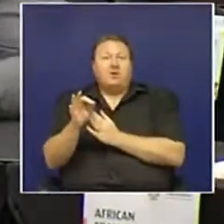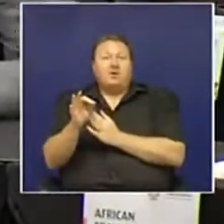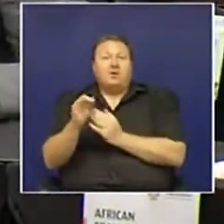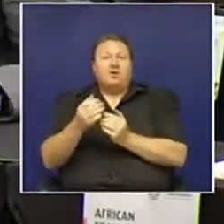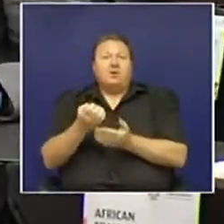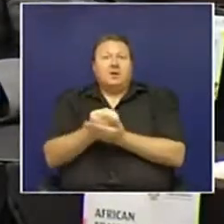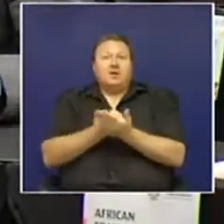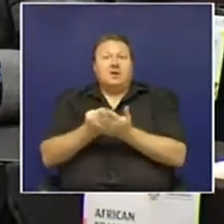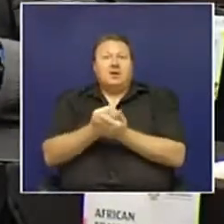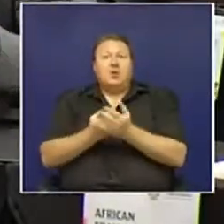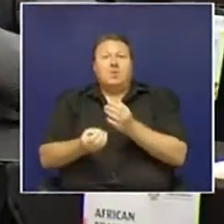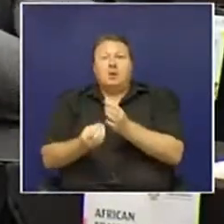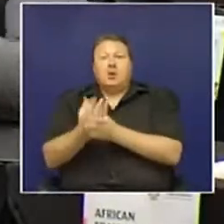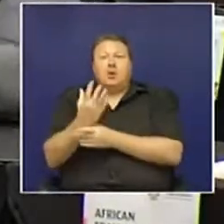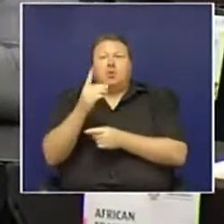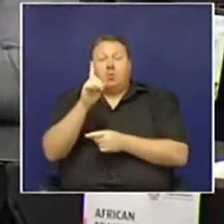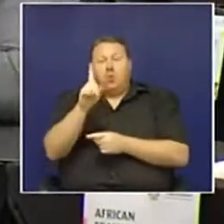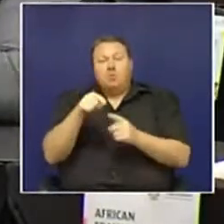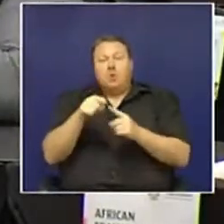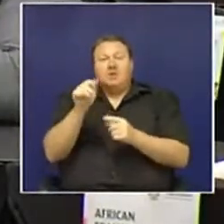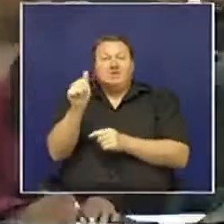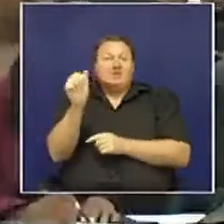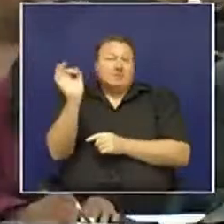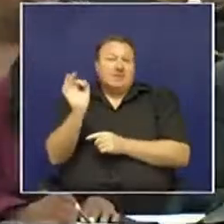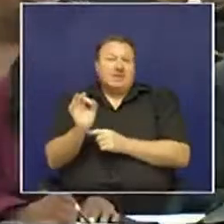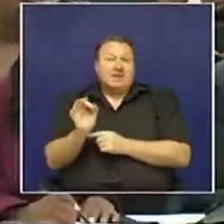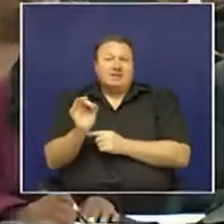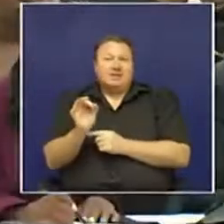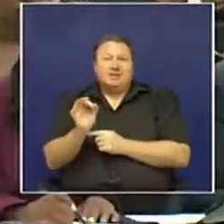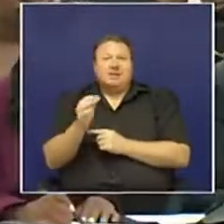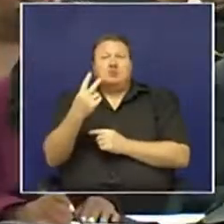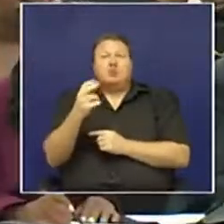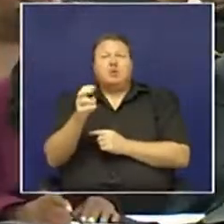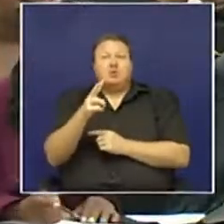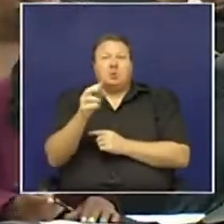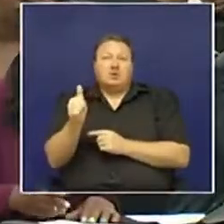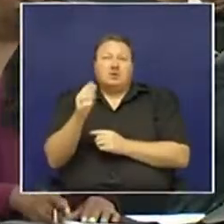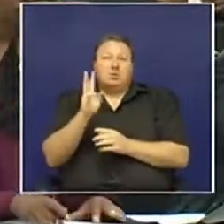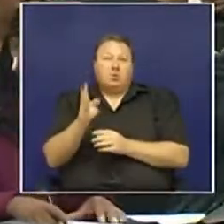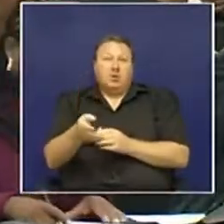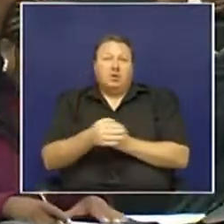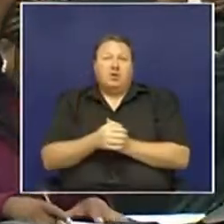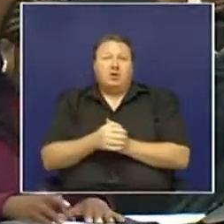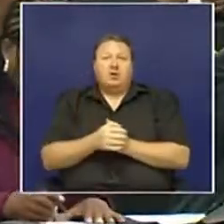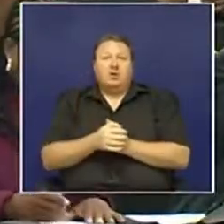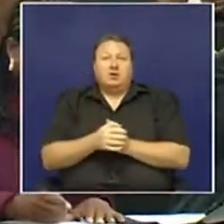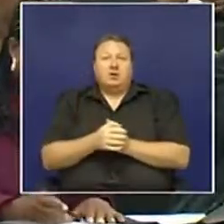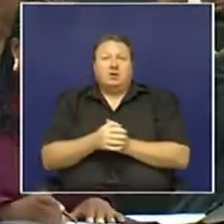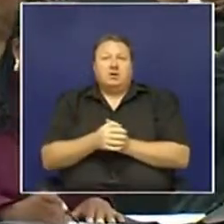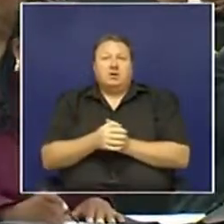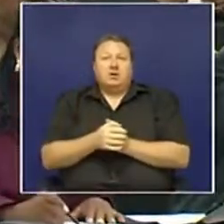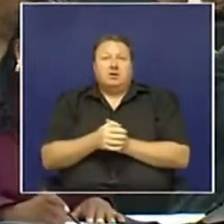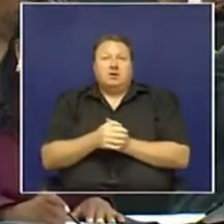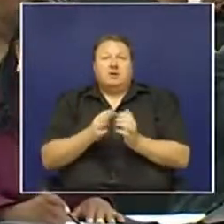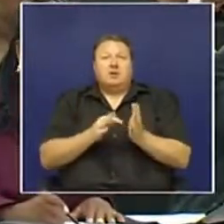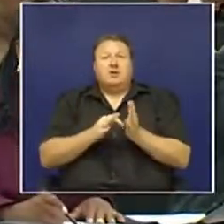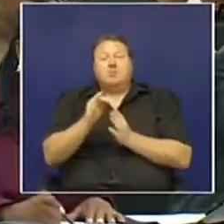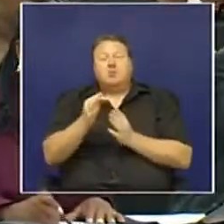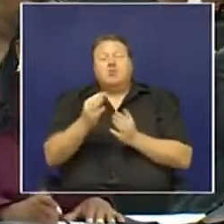of 1.6% in 2026, an improvement from the